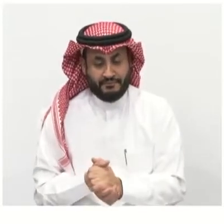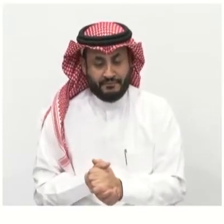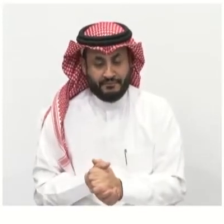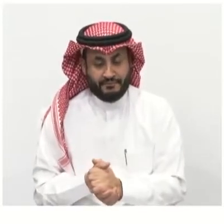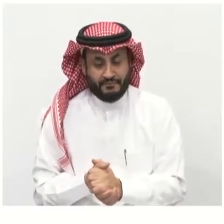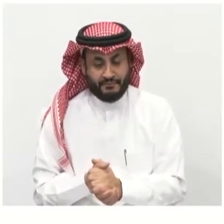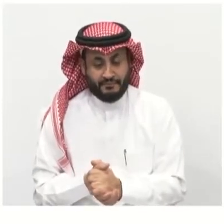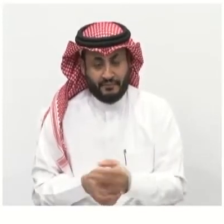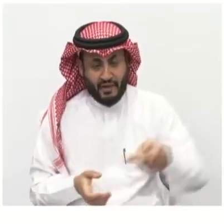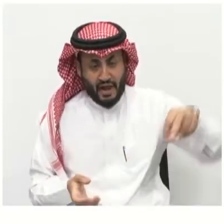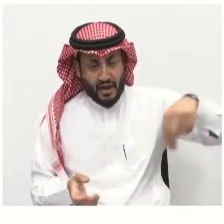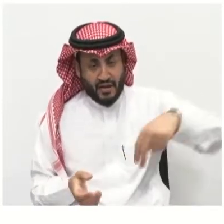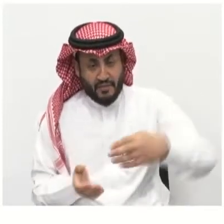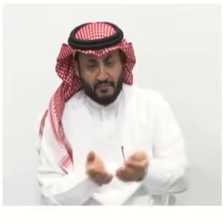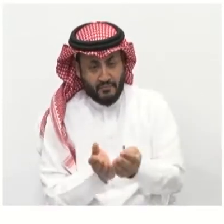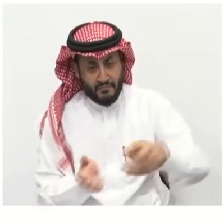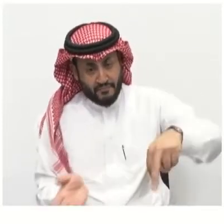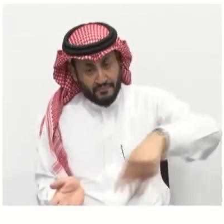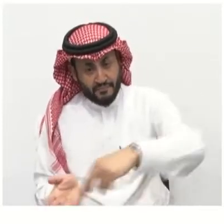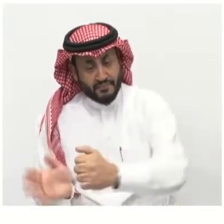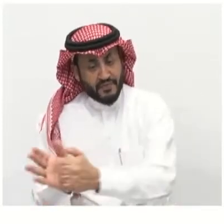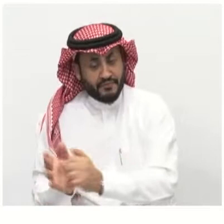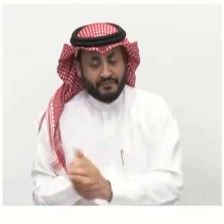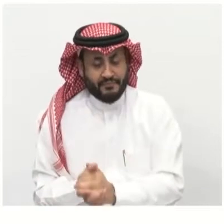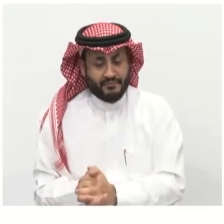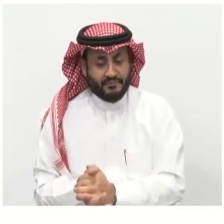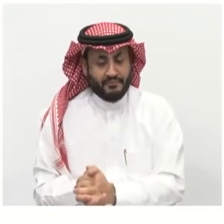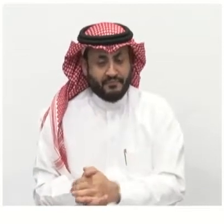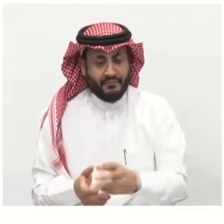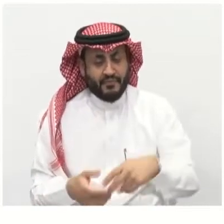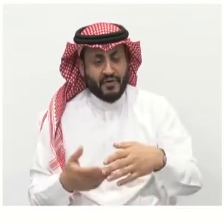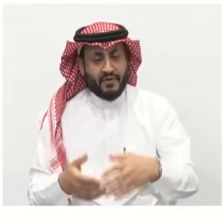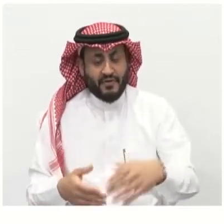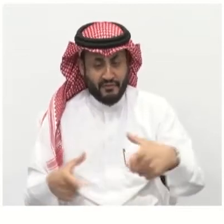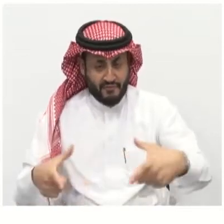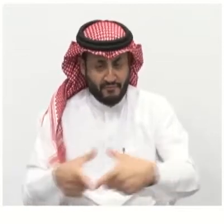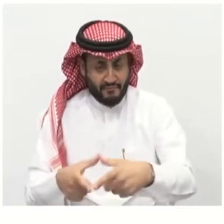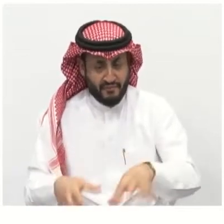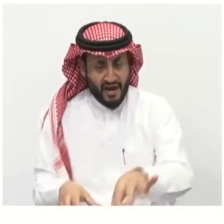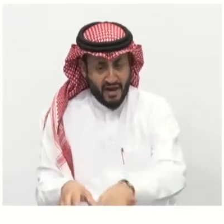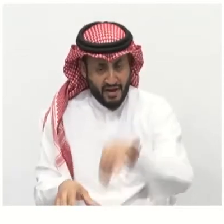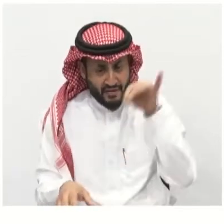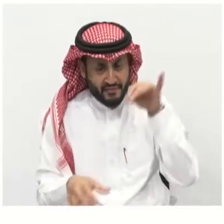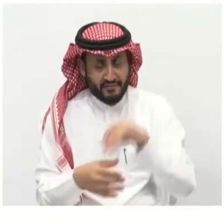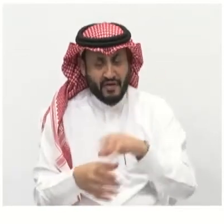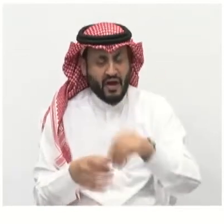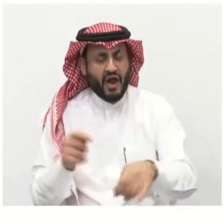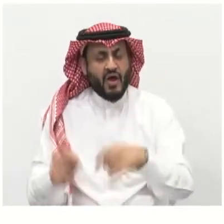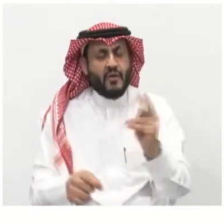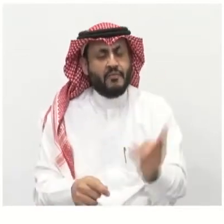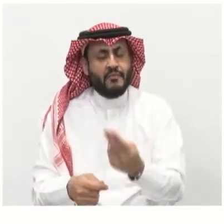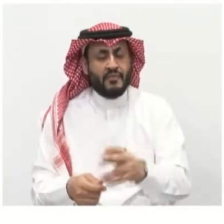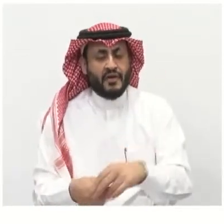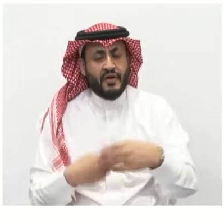When she comes back from school, she goes in her room, grabs her art supplies,